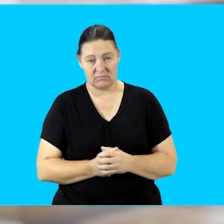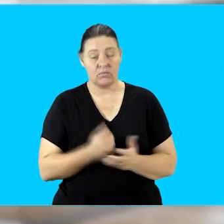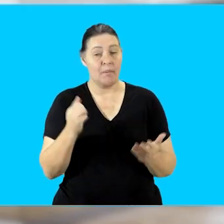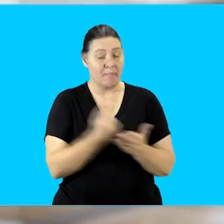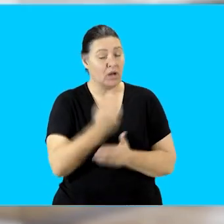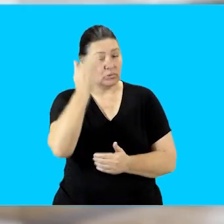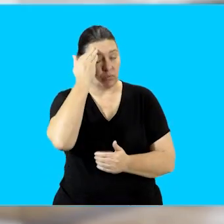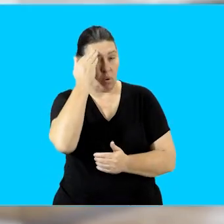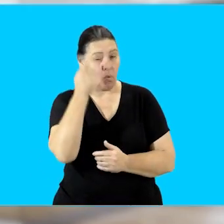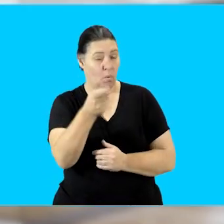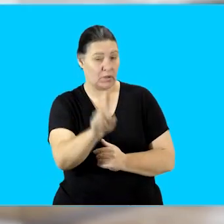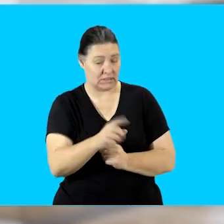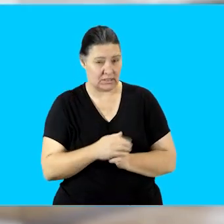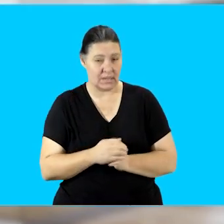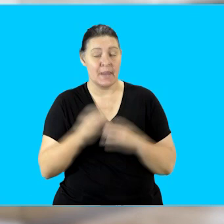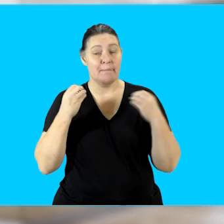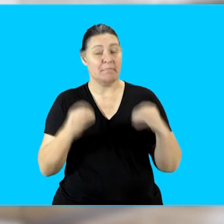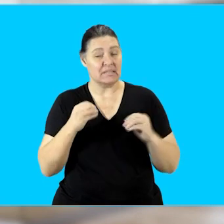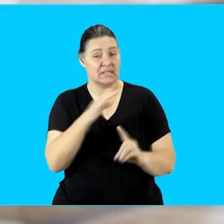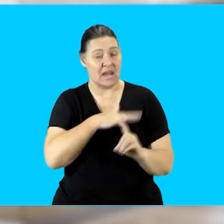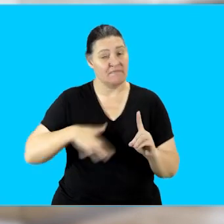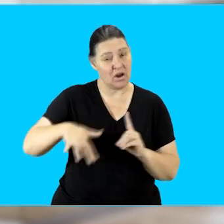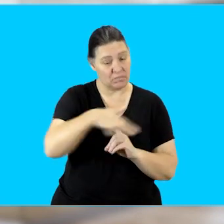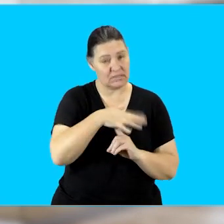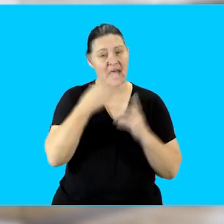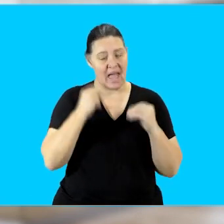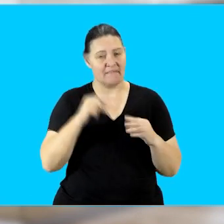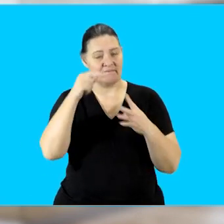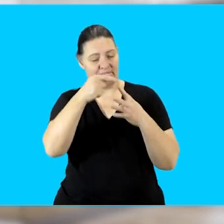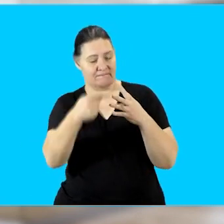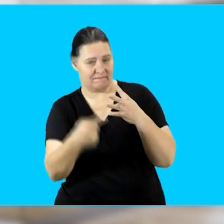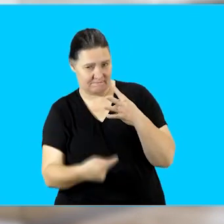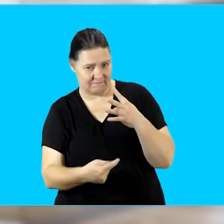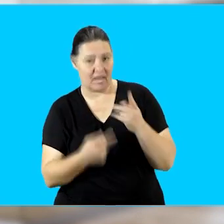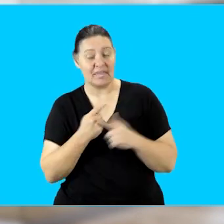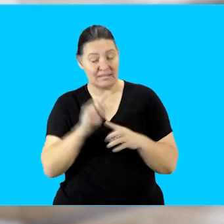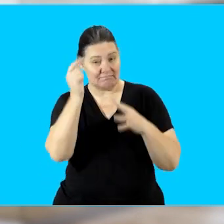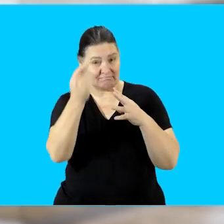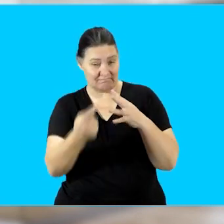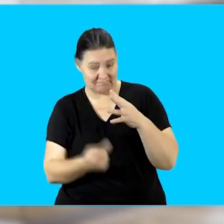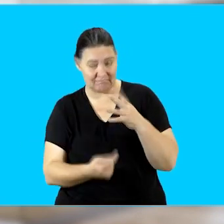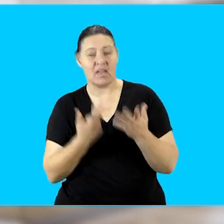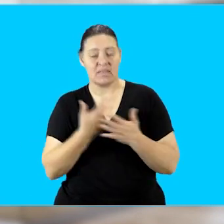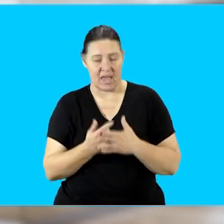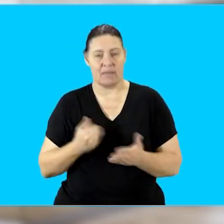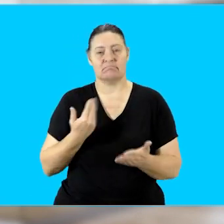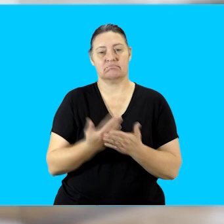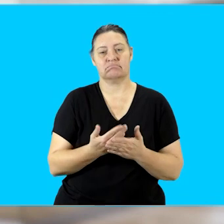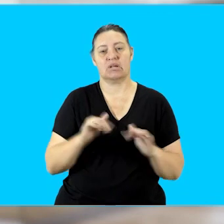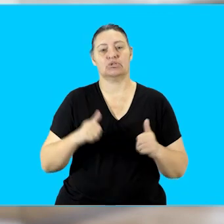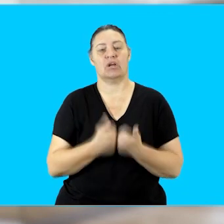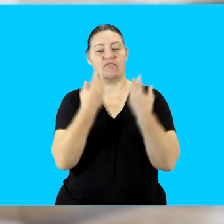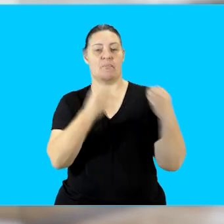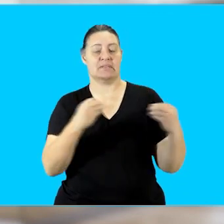one thing that you need to know, learners, is that the business environments, they have components within them, whereby these components, they